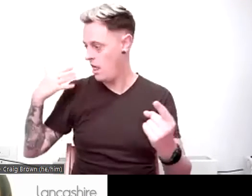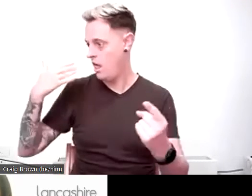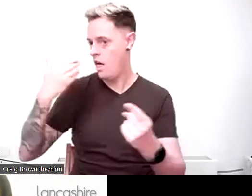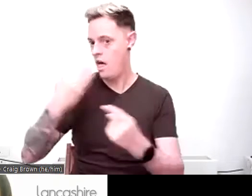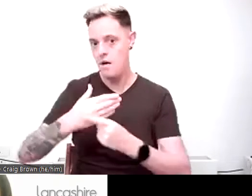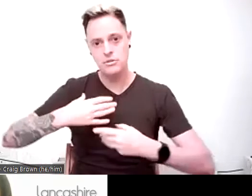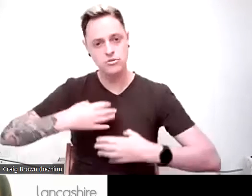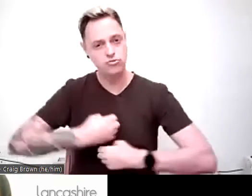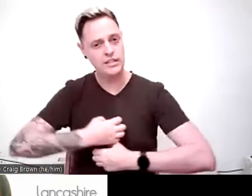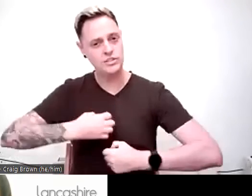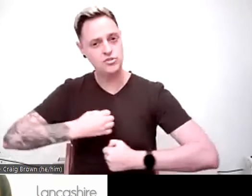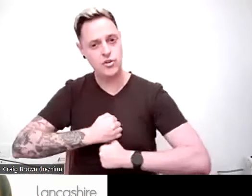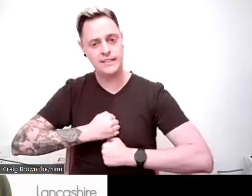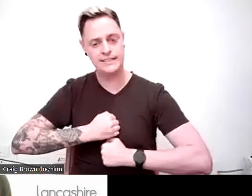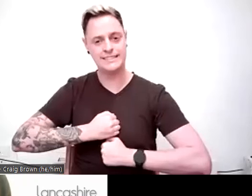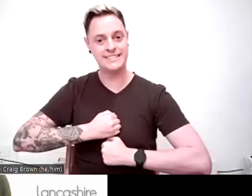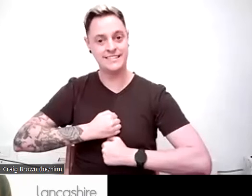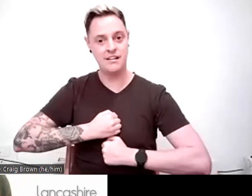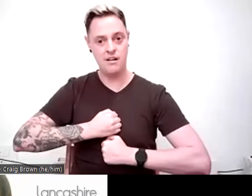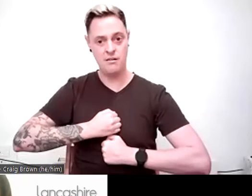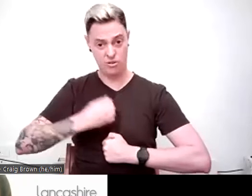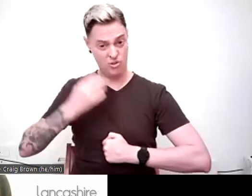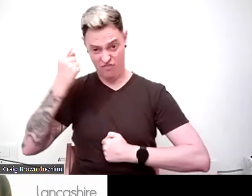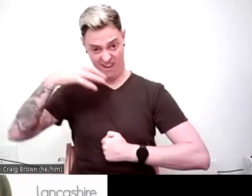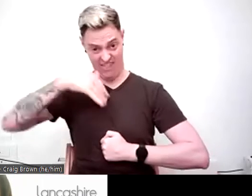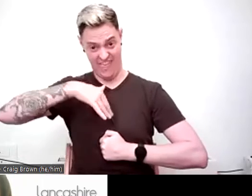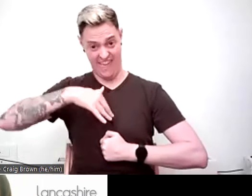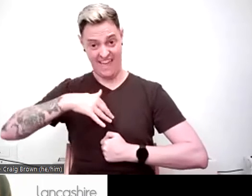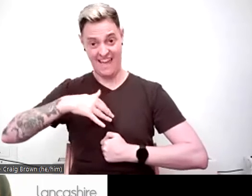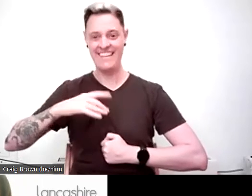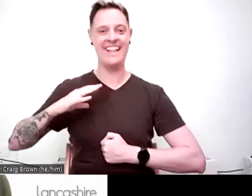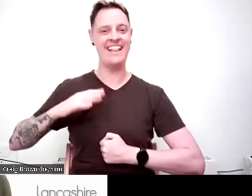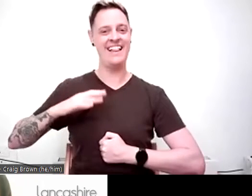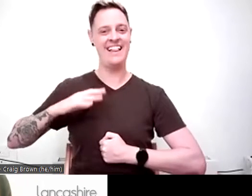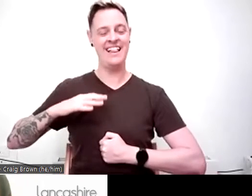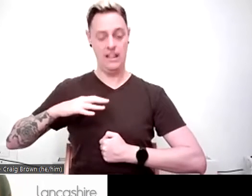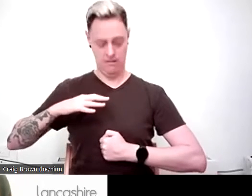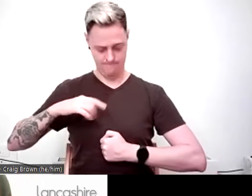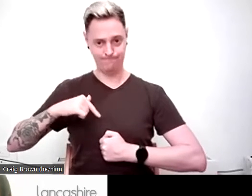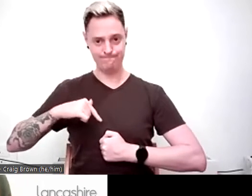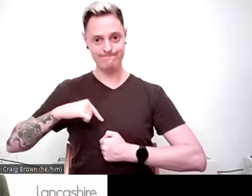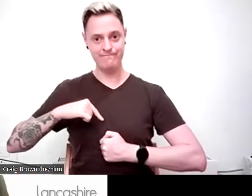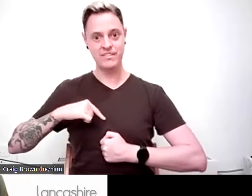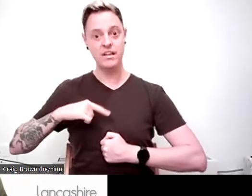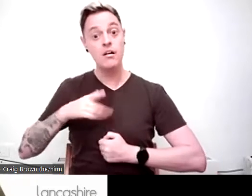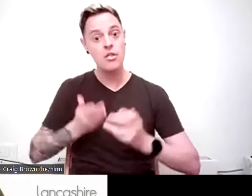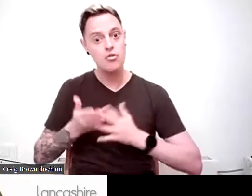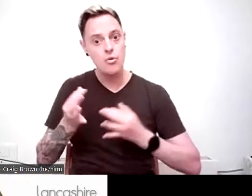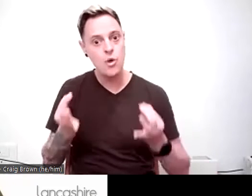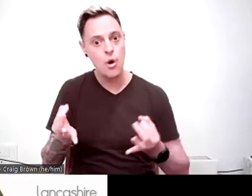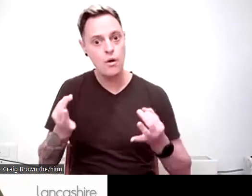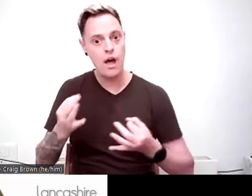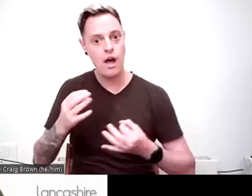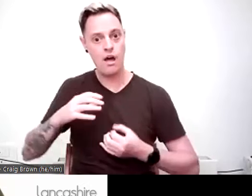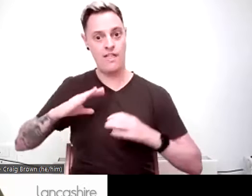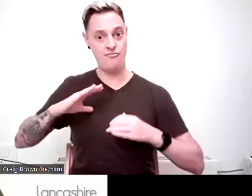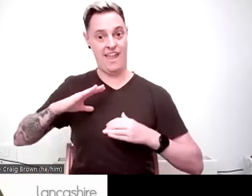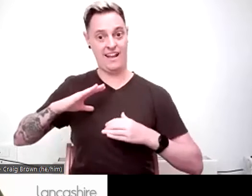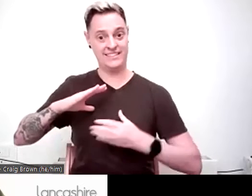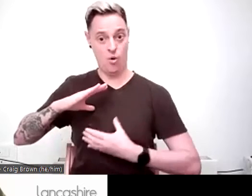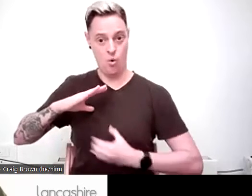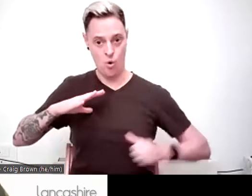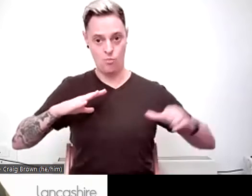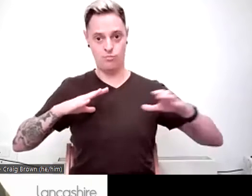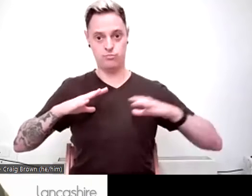Yeah. And that is just so powerful to hear, and it just shows the power of these practices as well. Yes. And